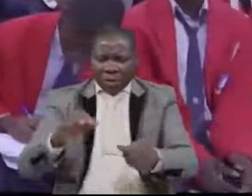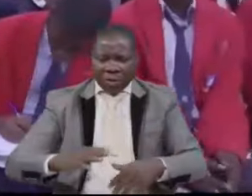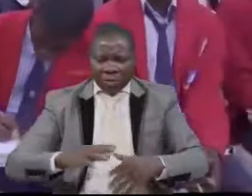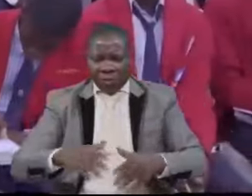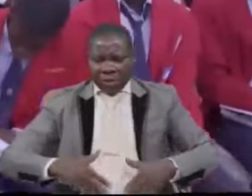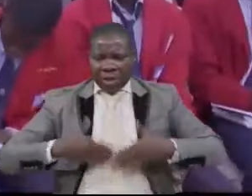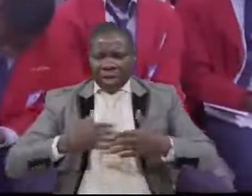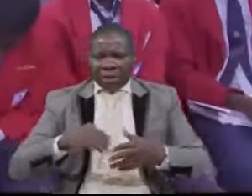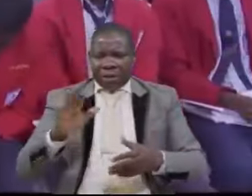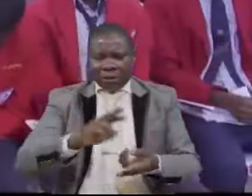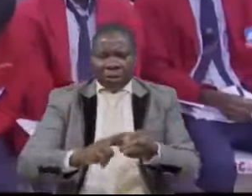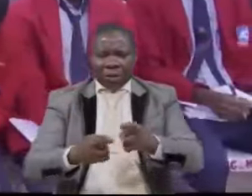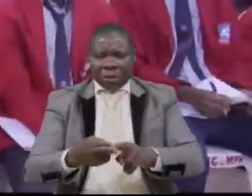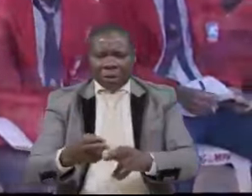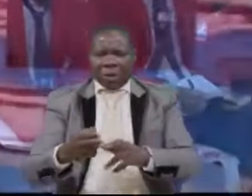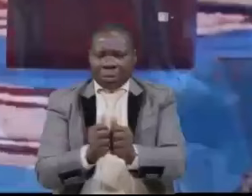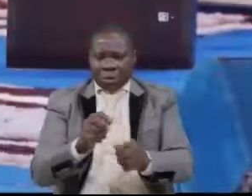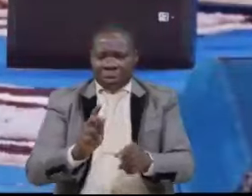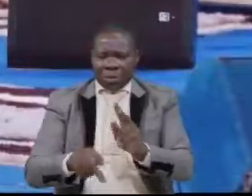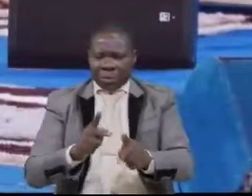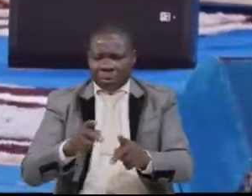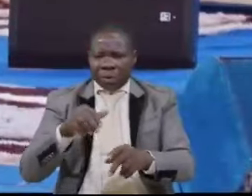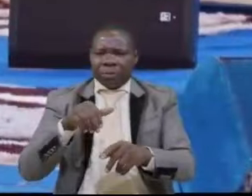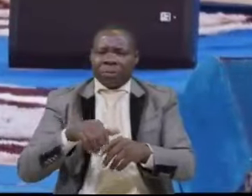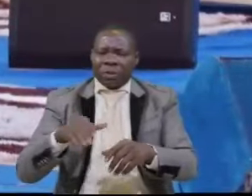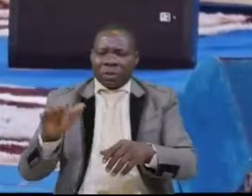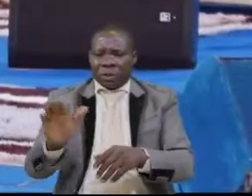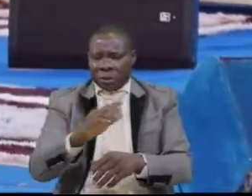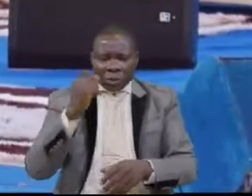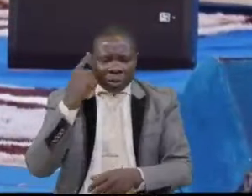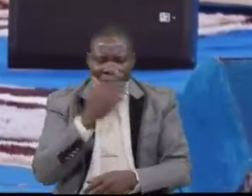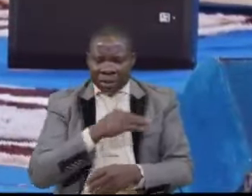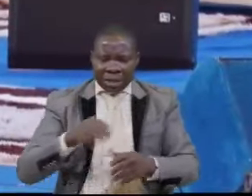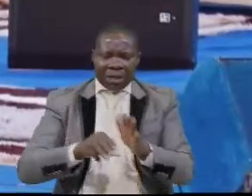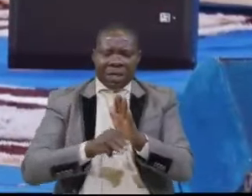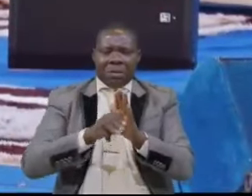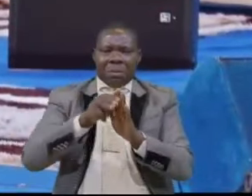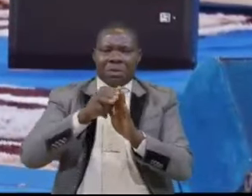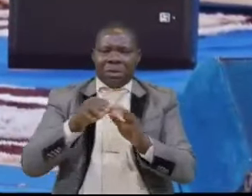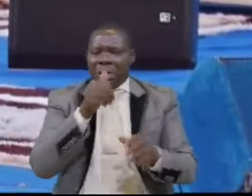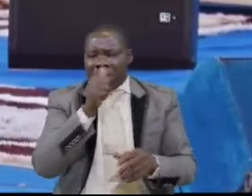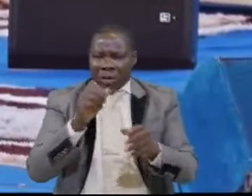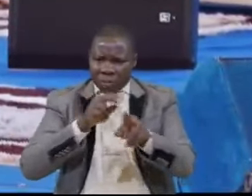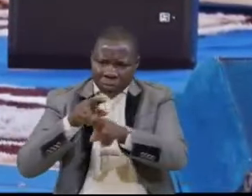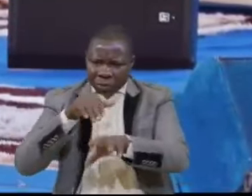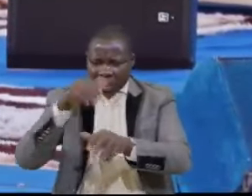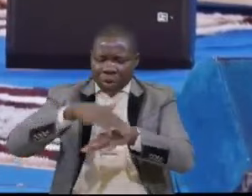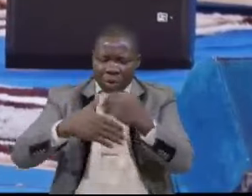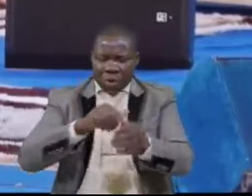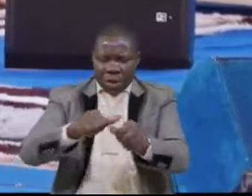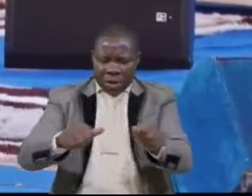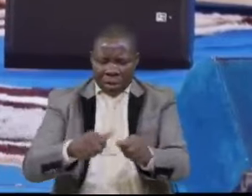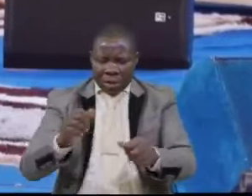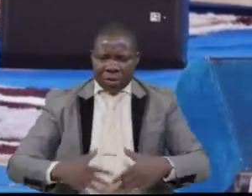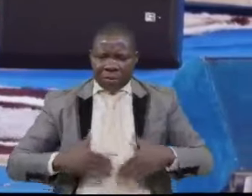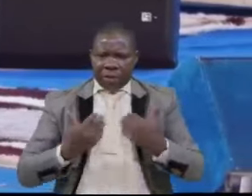at every area of life in your understanding and maturity. I'm looking at every area of life and I'm saying,